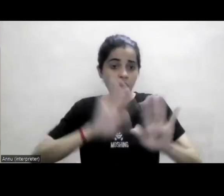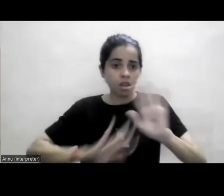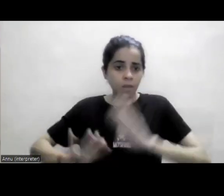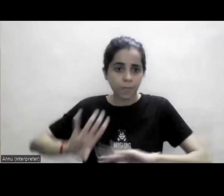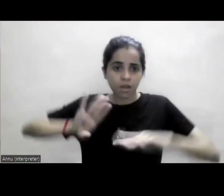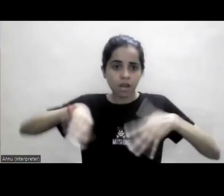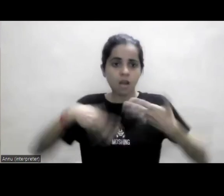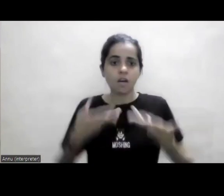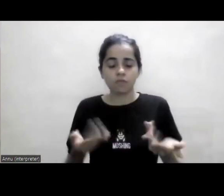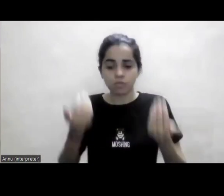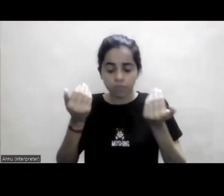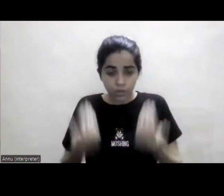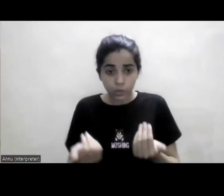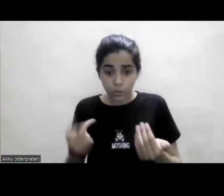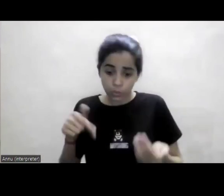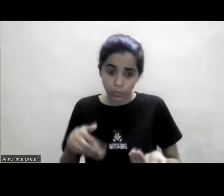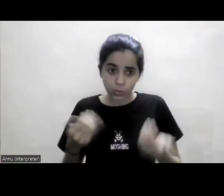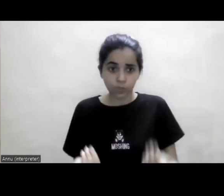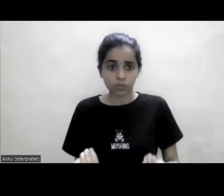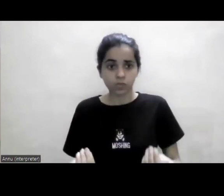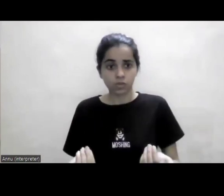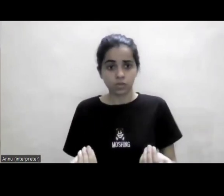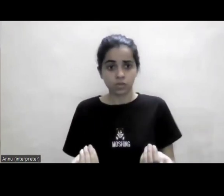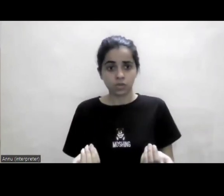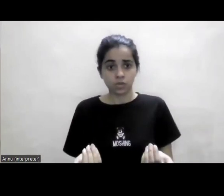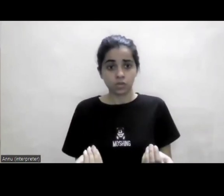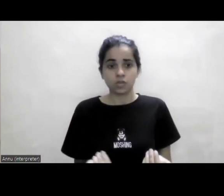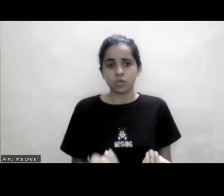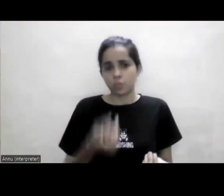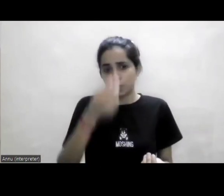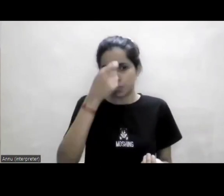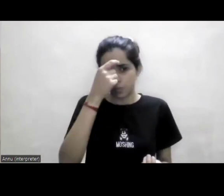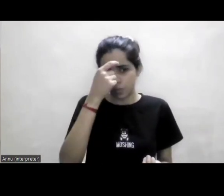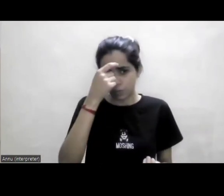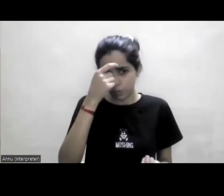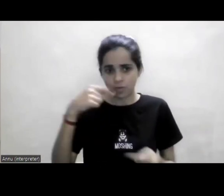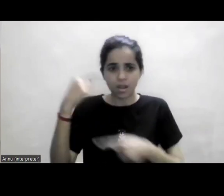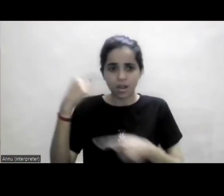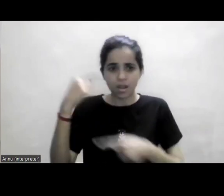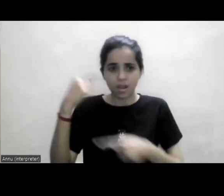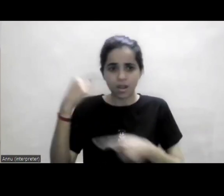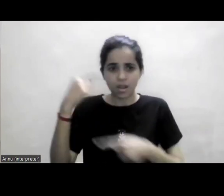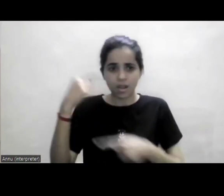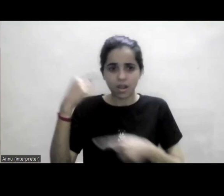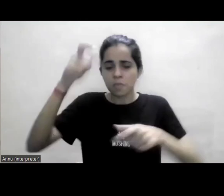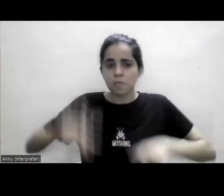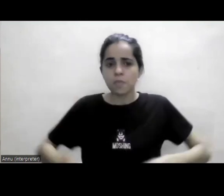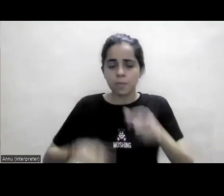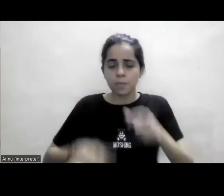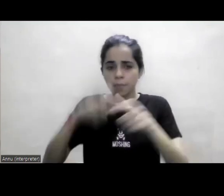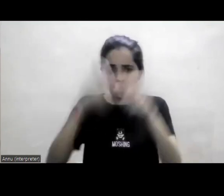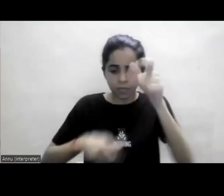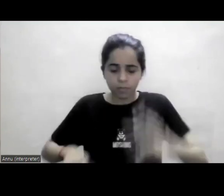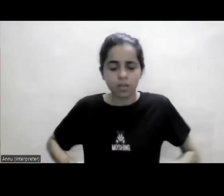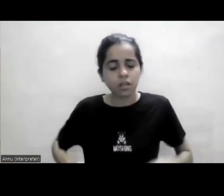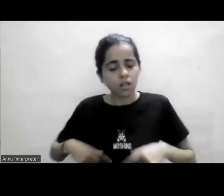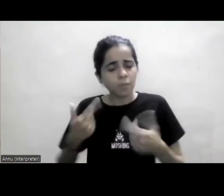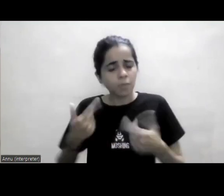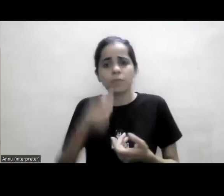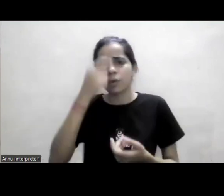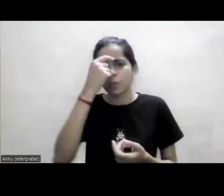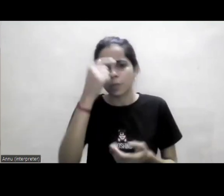even today, there would be issues in the daily functioning of people. Right.